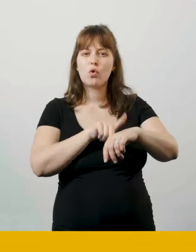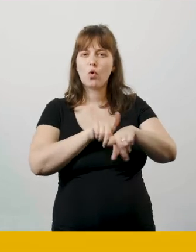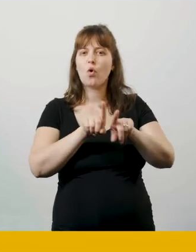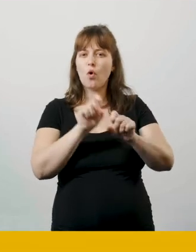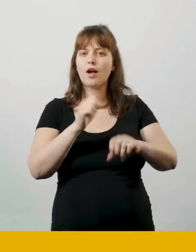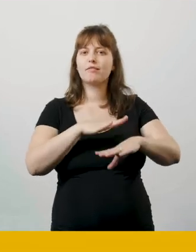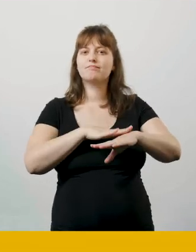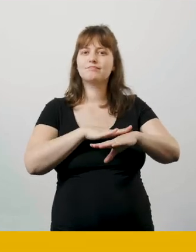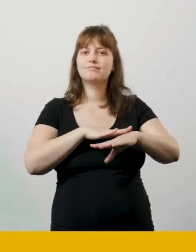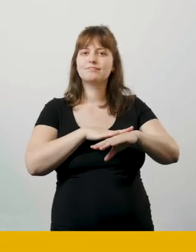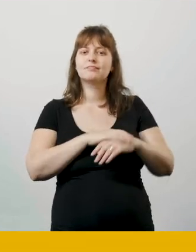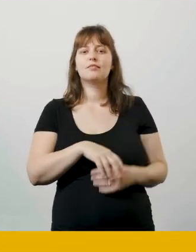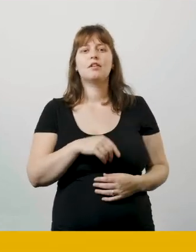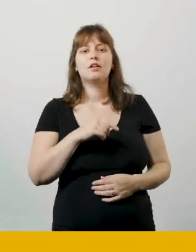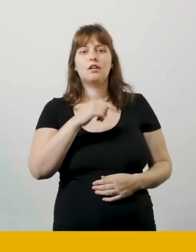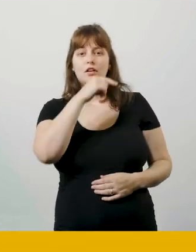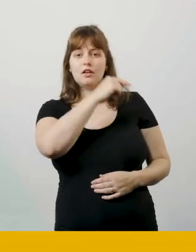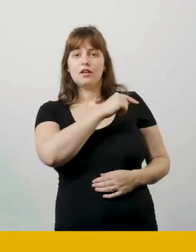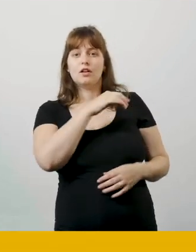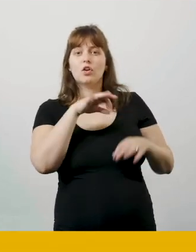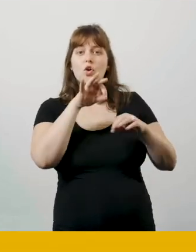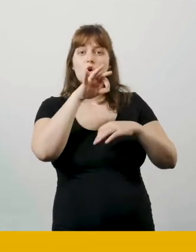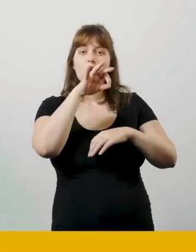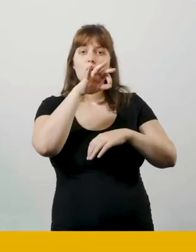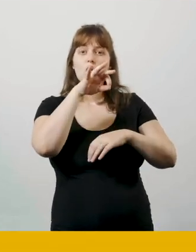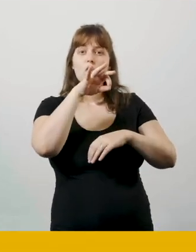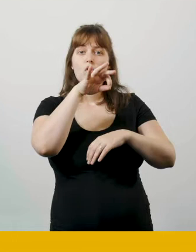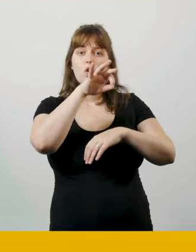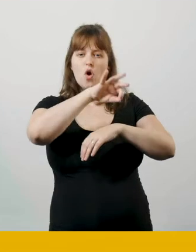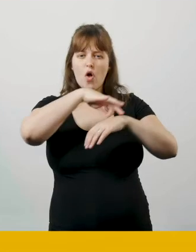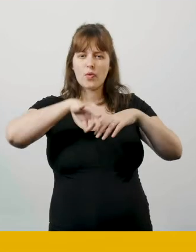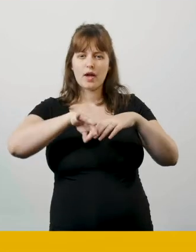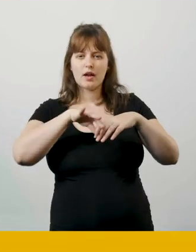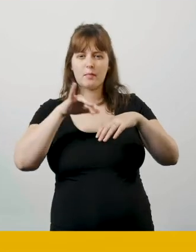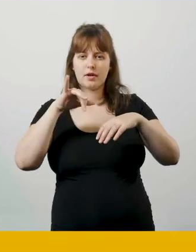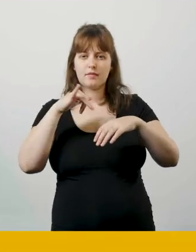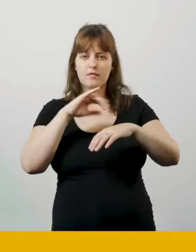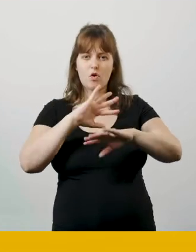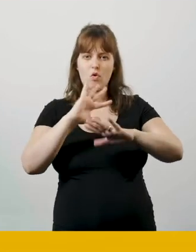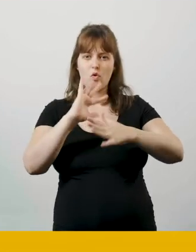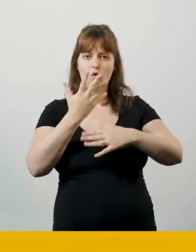And the part of the design that expresses